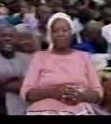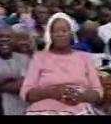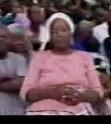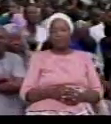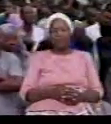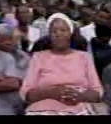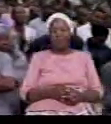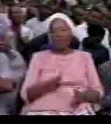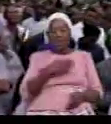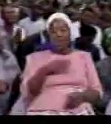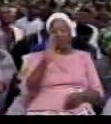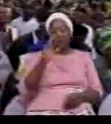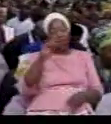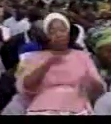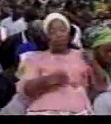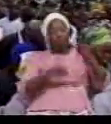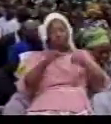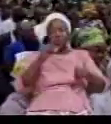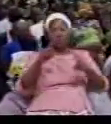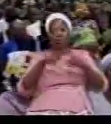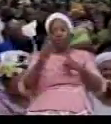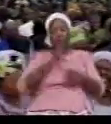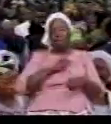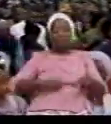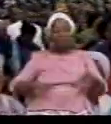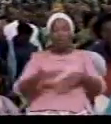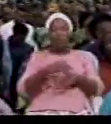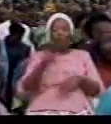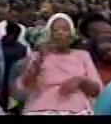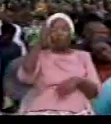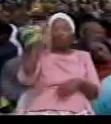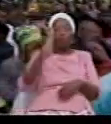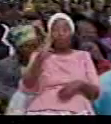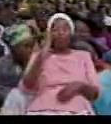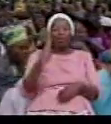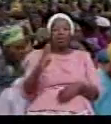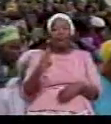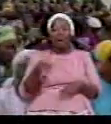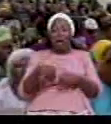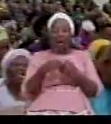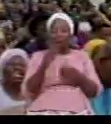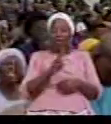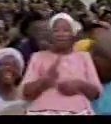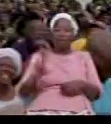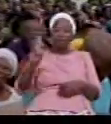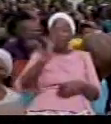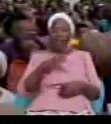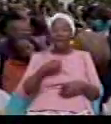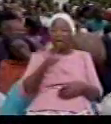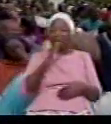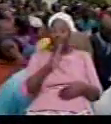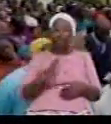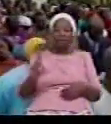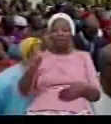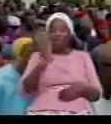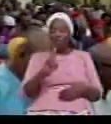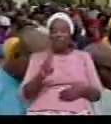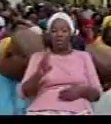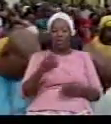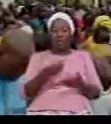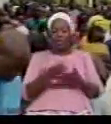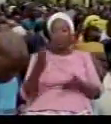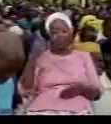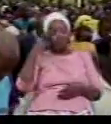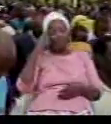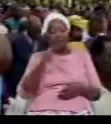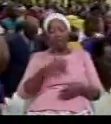and your contribution to the kingdom of God, and you spend and be spent for the